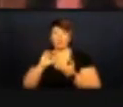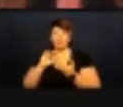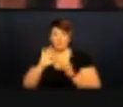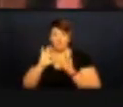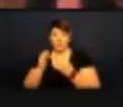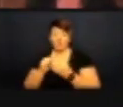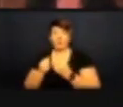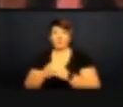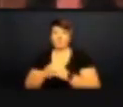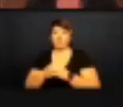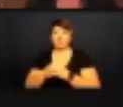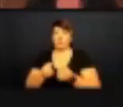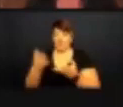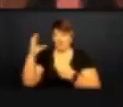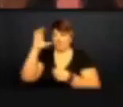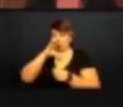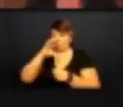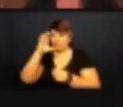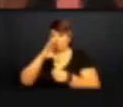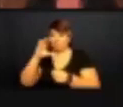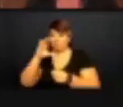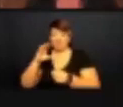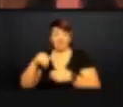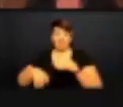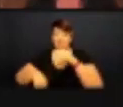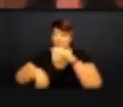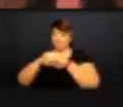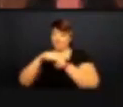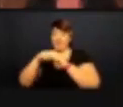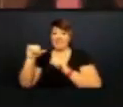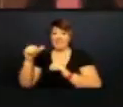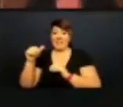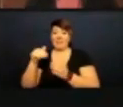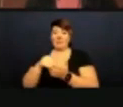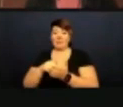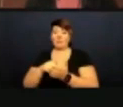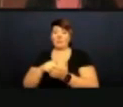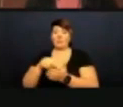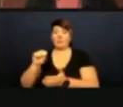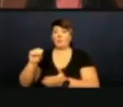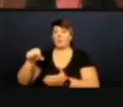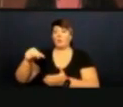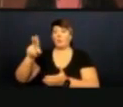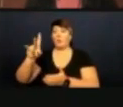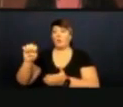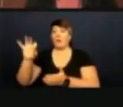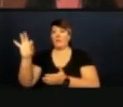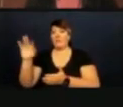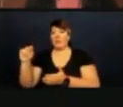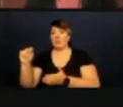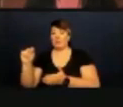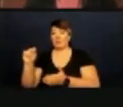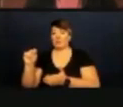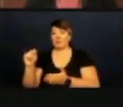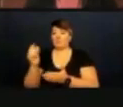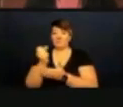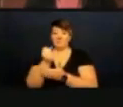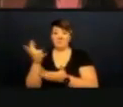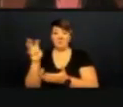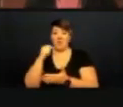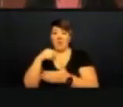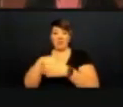not meet our minimum requirement of 10,000 square feet of flexible space. Several of them had accessibility issues and several did not have the capacity to renovate